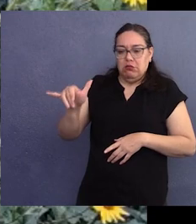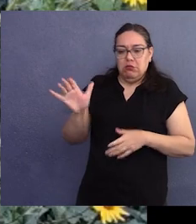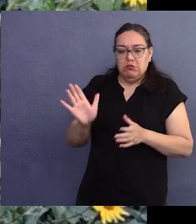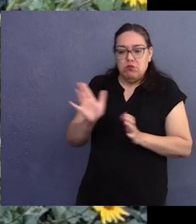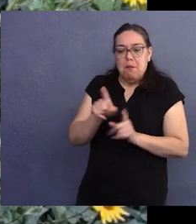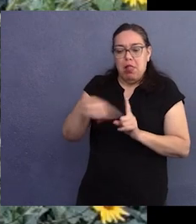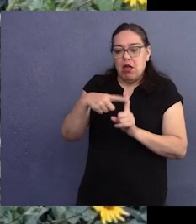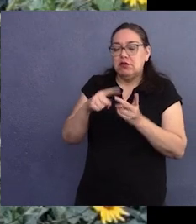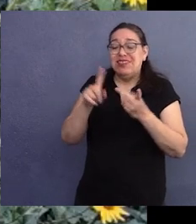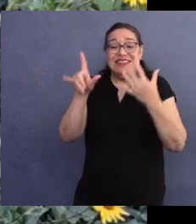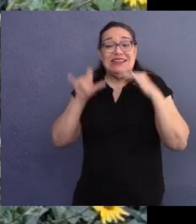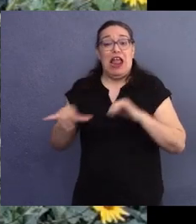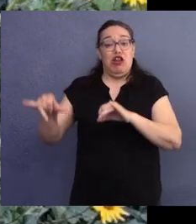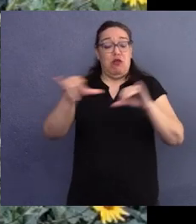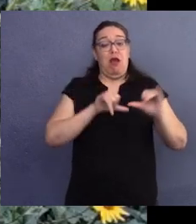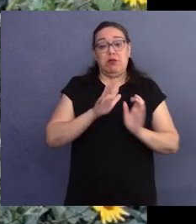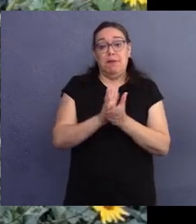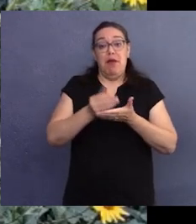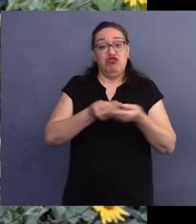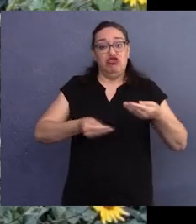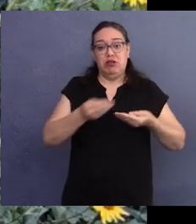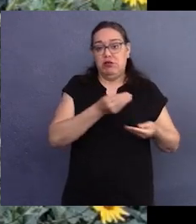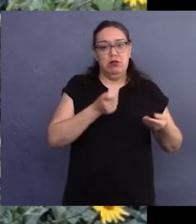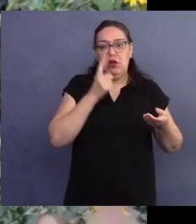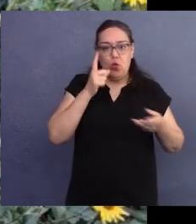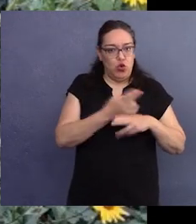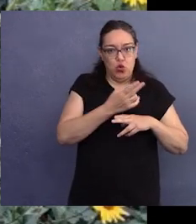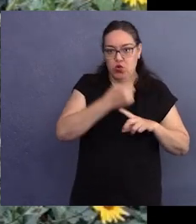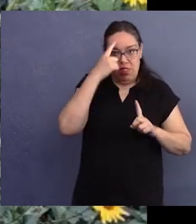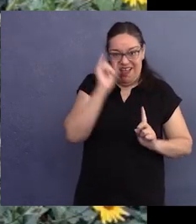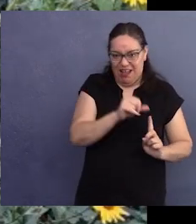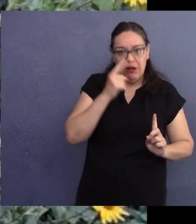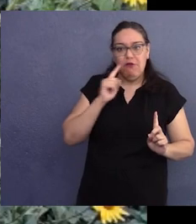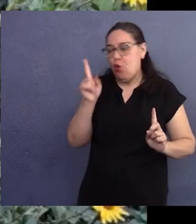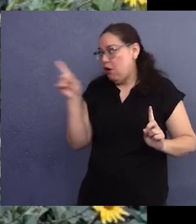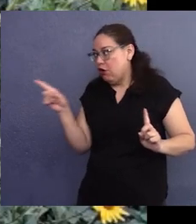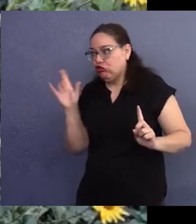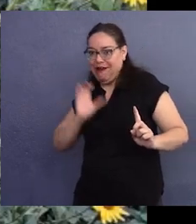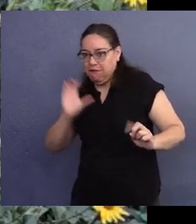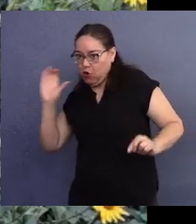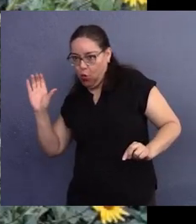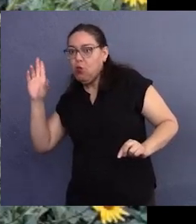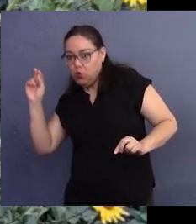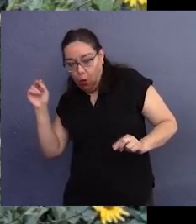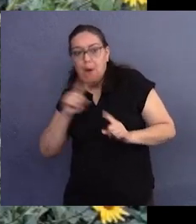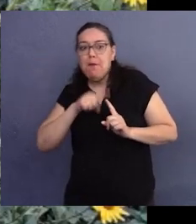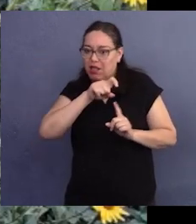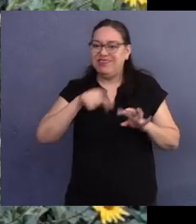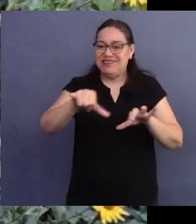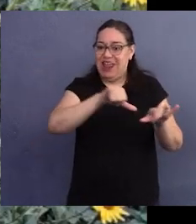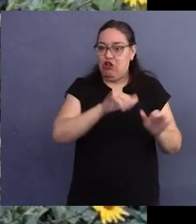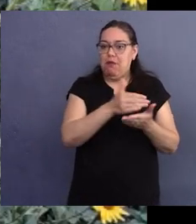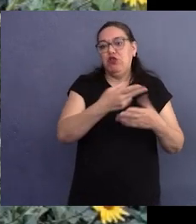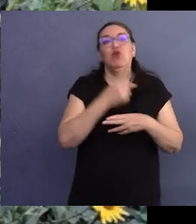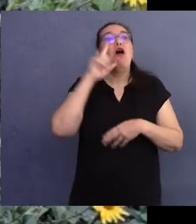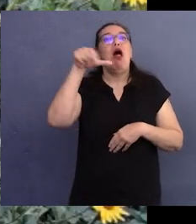the standardized budget, which you don't use for Creative Core, you use for any other projects that you want. What else? I